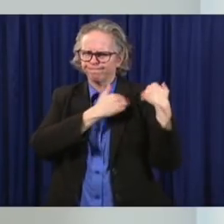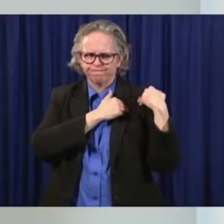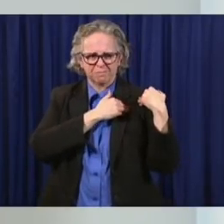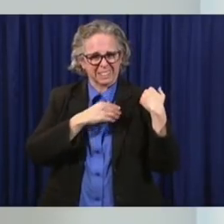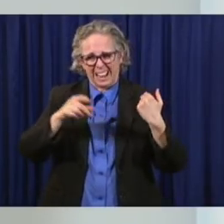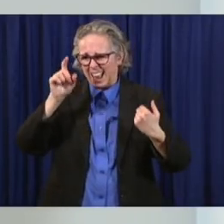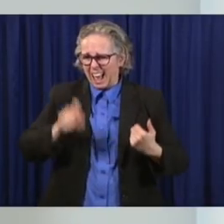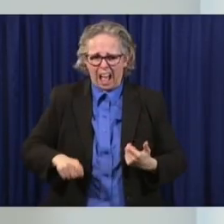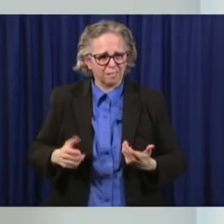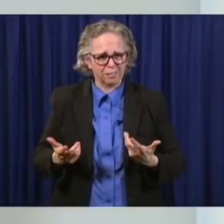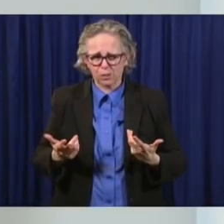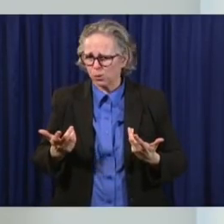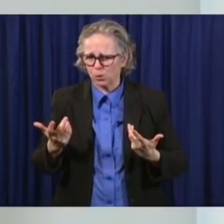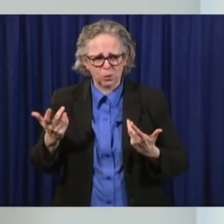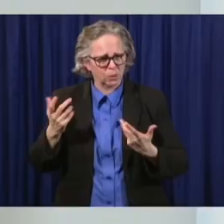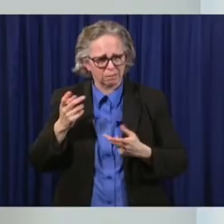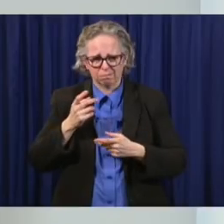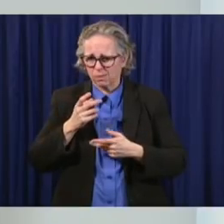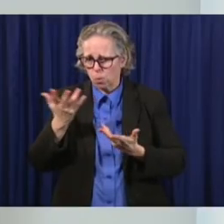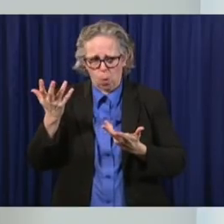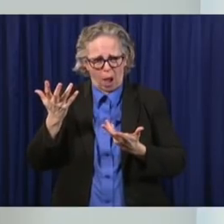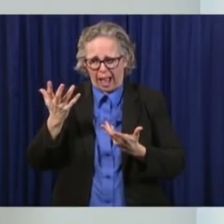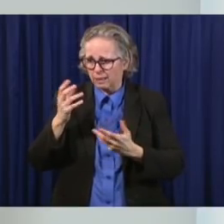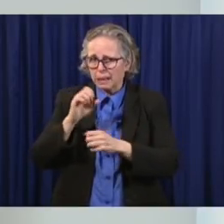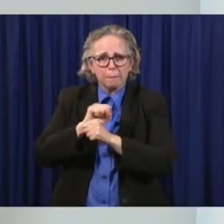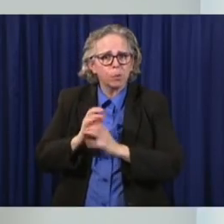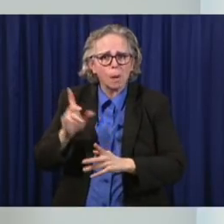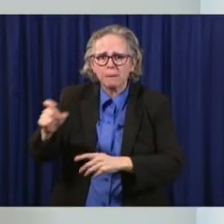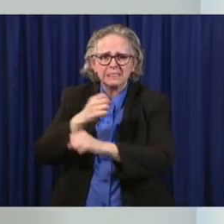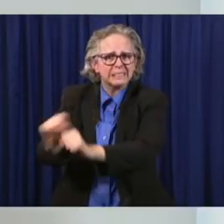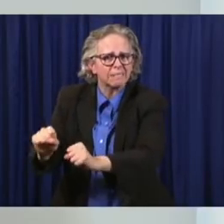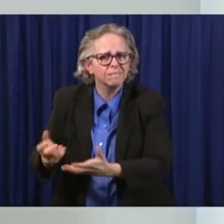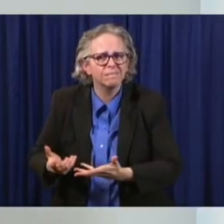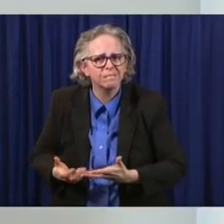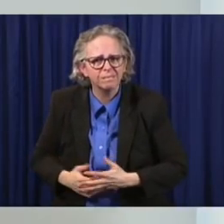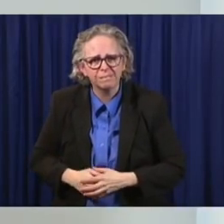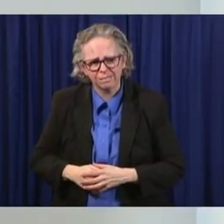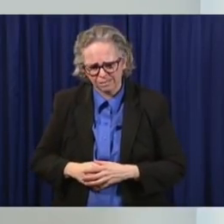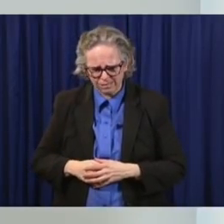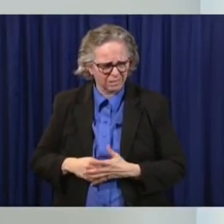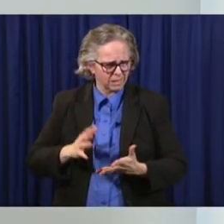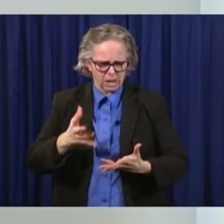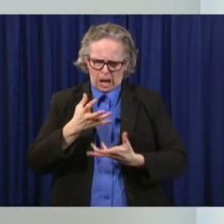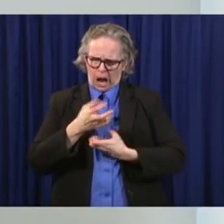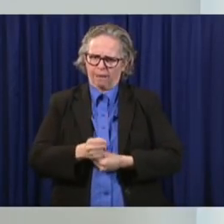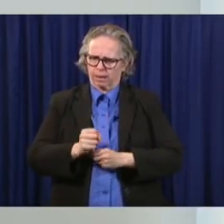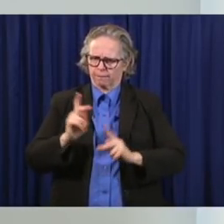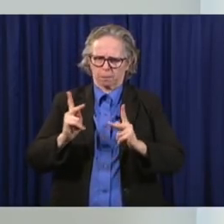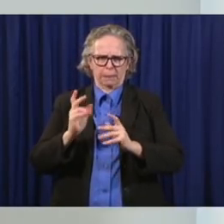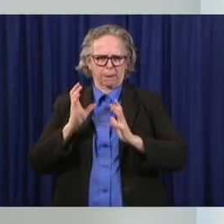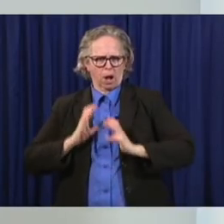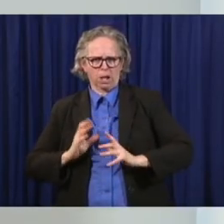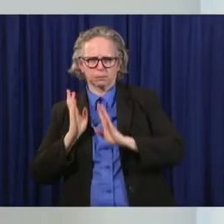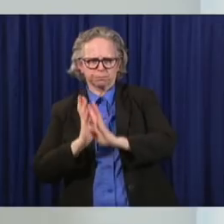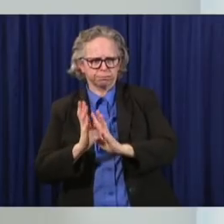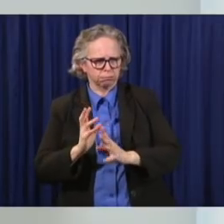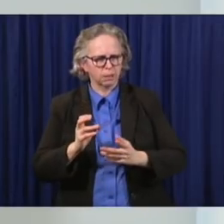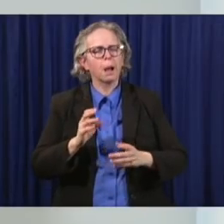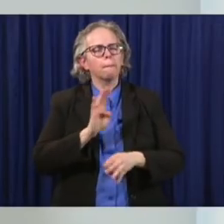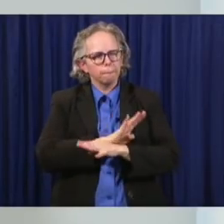consumer confidence. And I know that the businesses of our state understand that. And that's